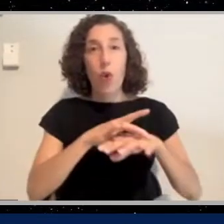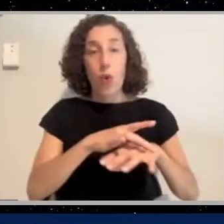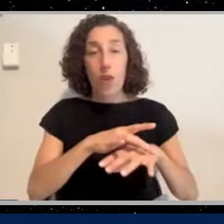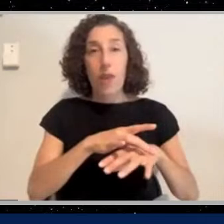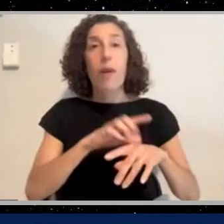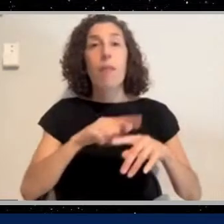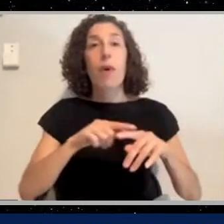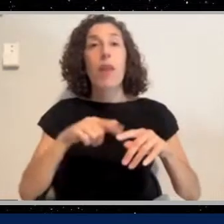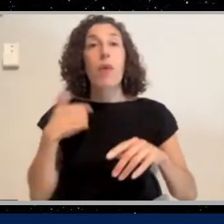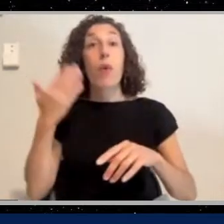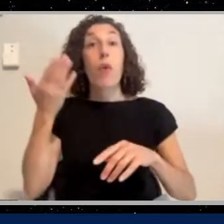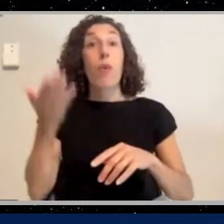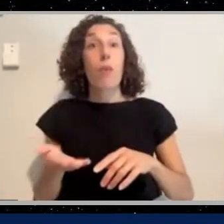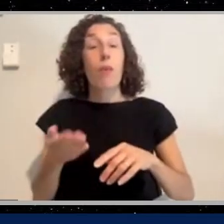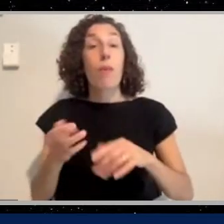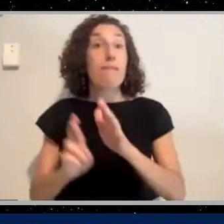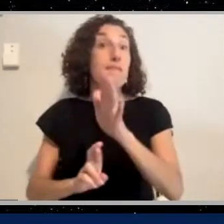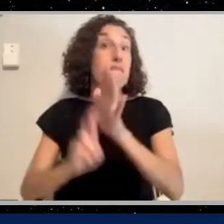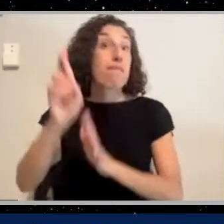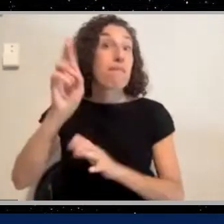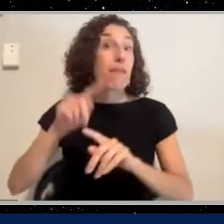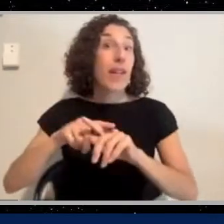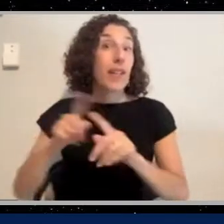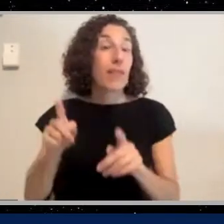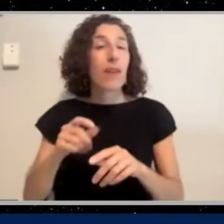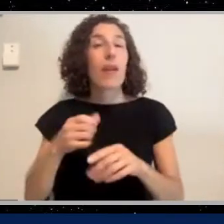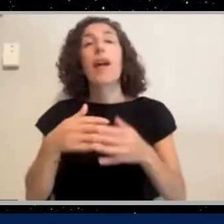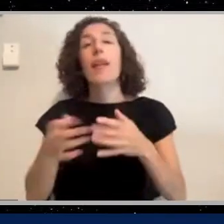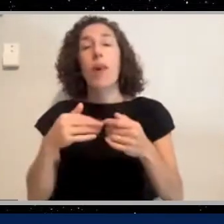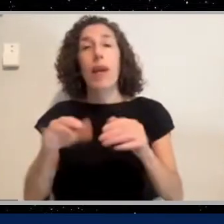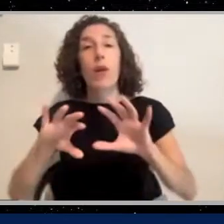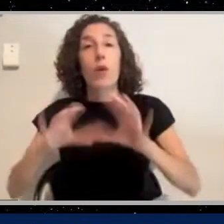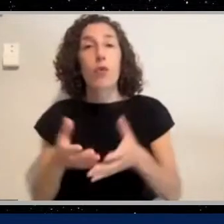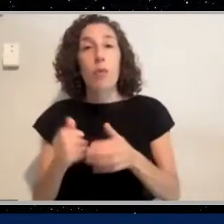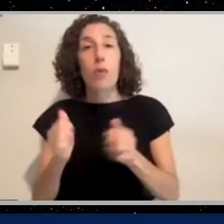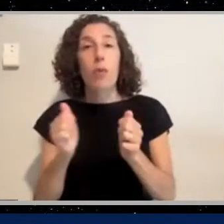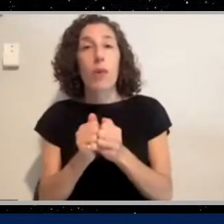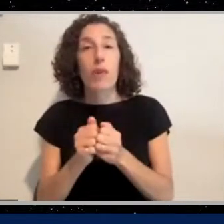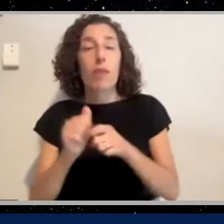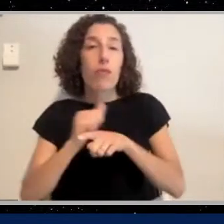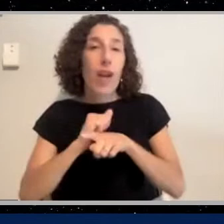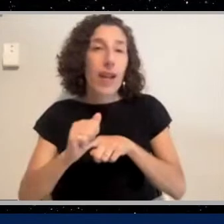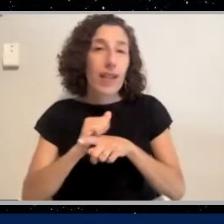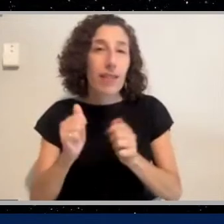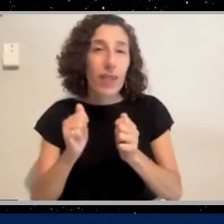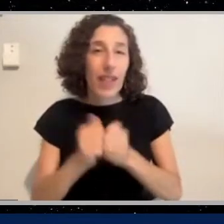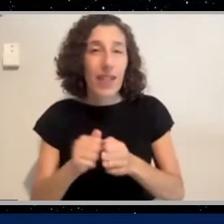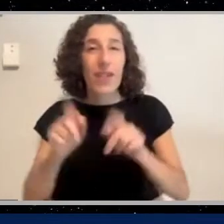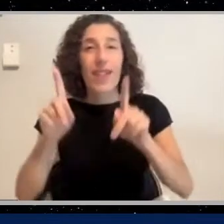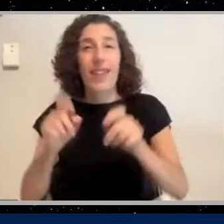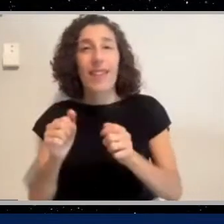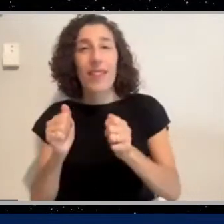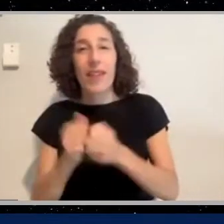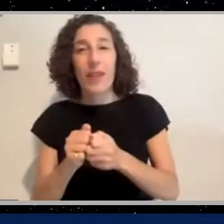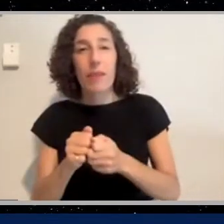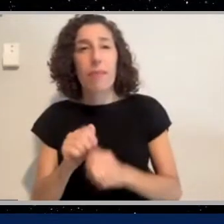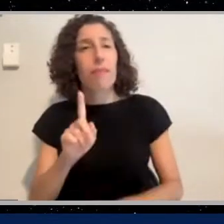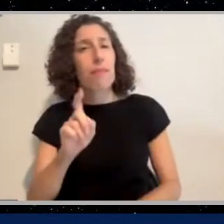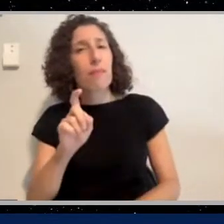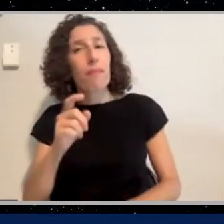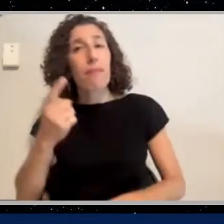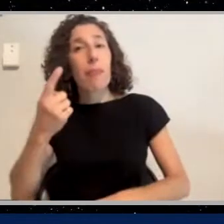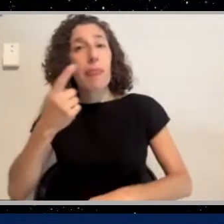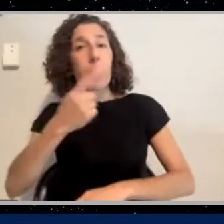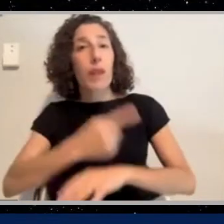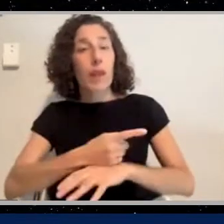a crew before flight. Yeah, the day before the flight. Oh, sorry. Go for it. The day before the flight, we had the